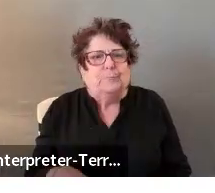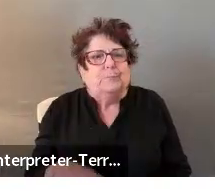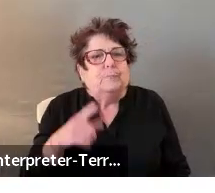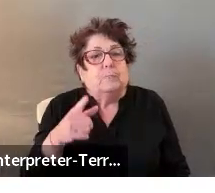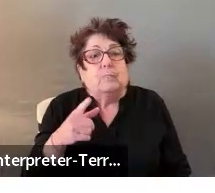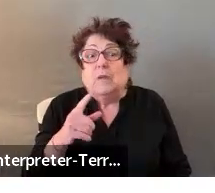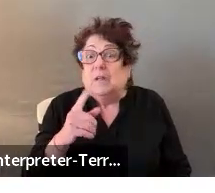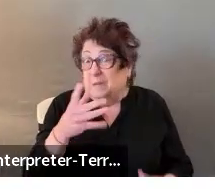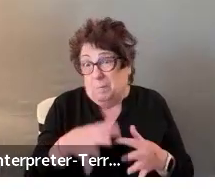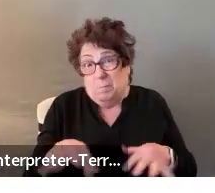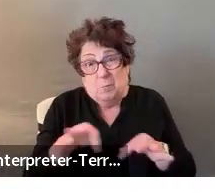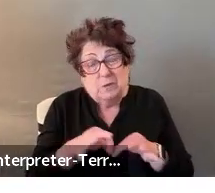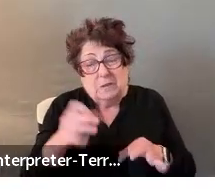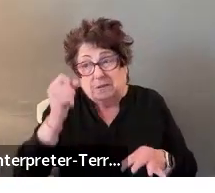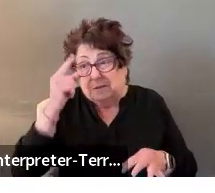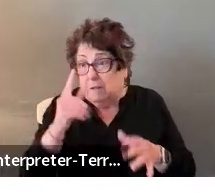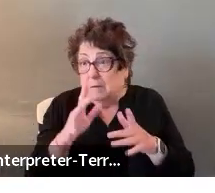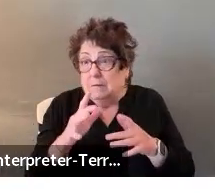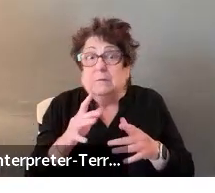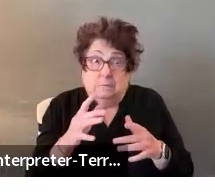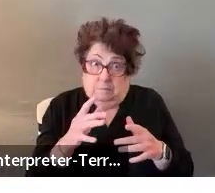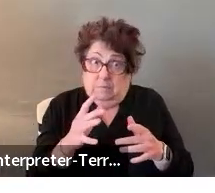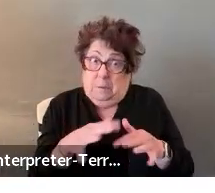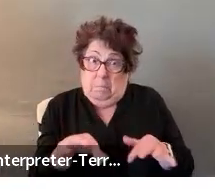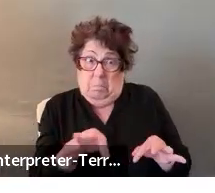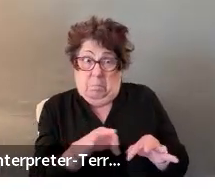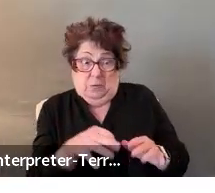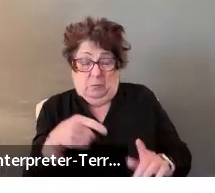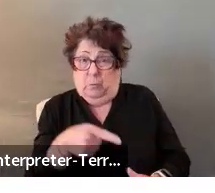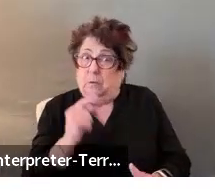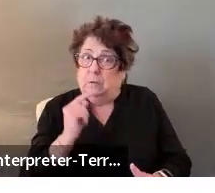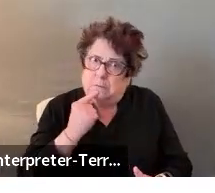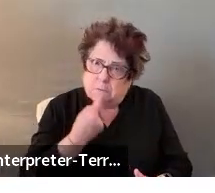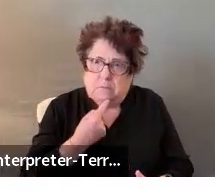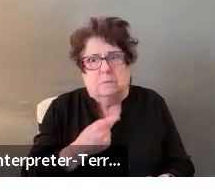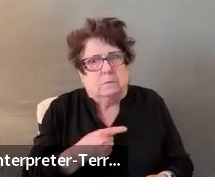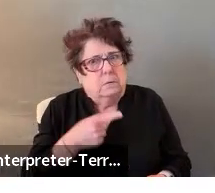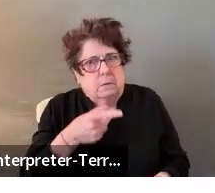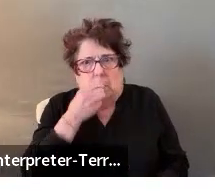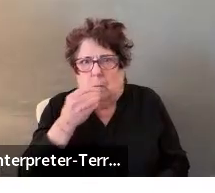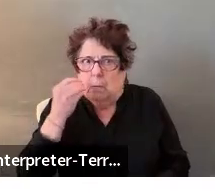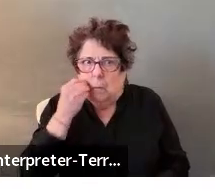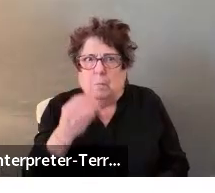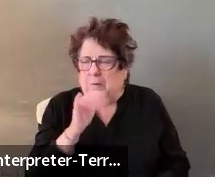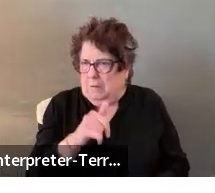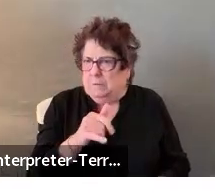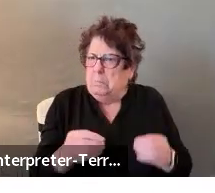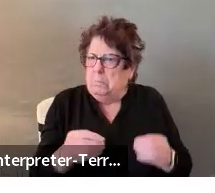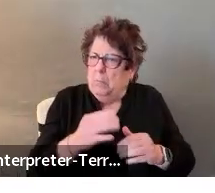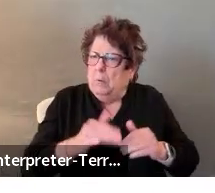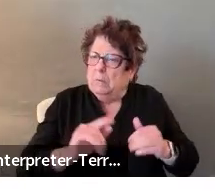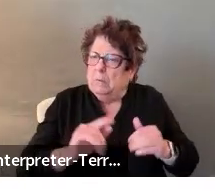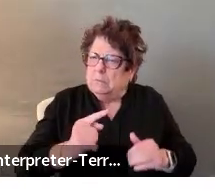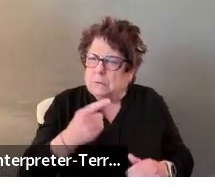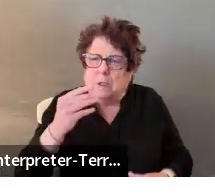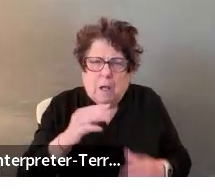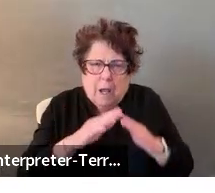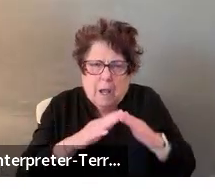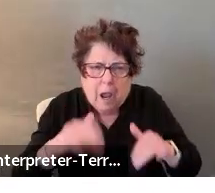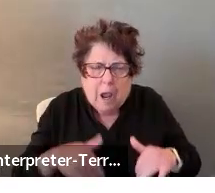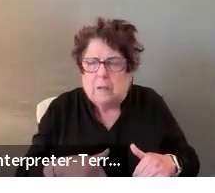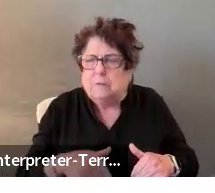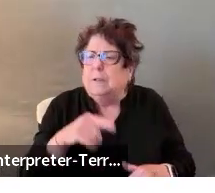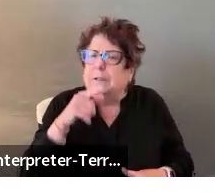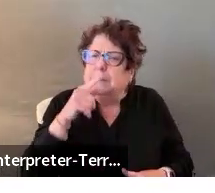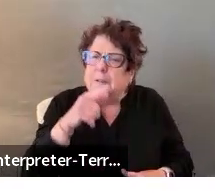home. A home is more than just a house. It is a place filled with memories, a reflection of who we are and where we spend